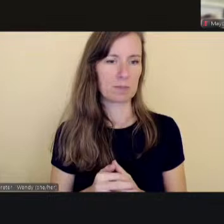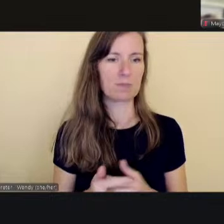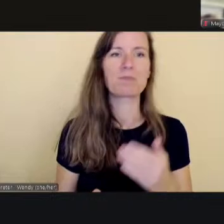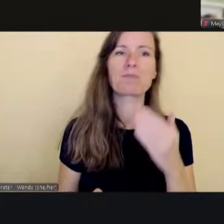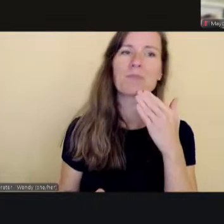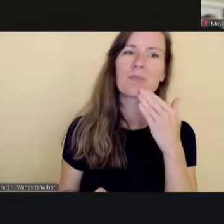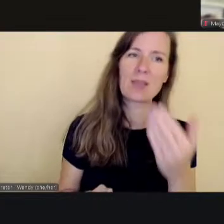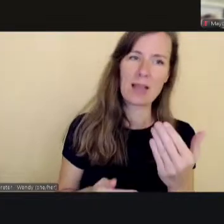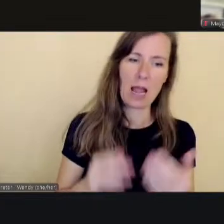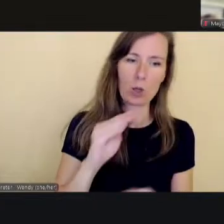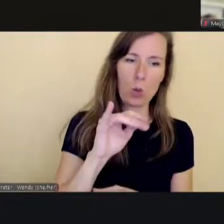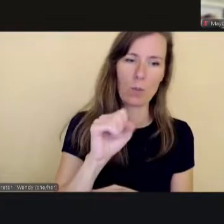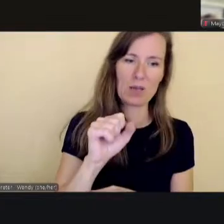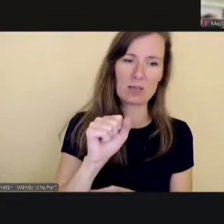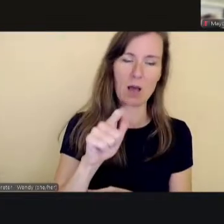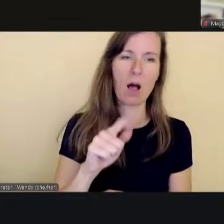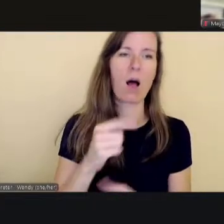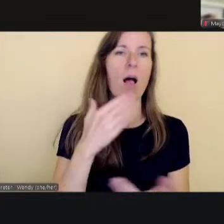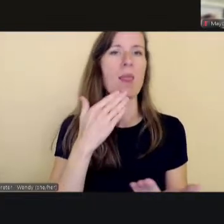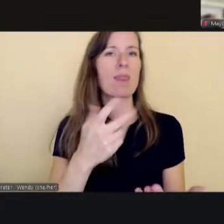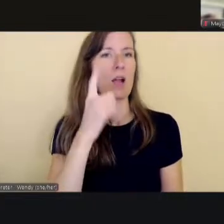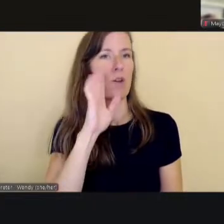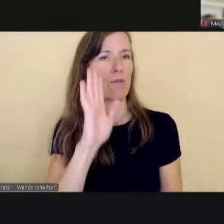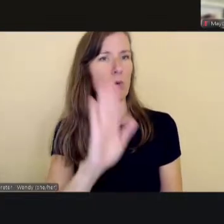your patience as we address that problem.